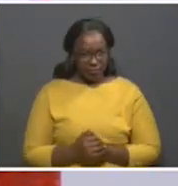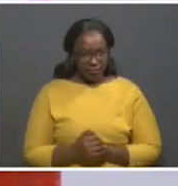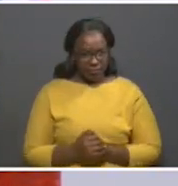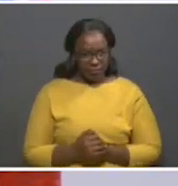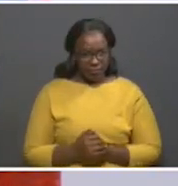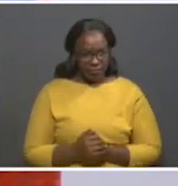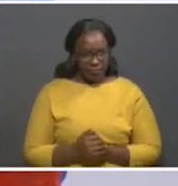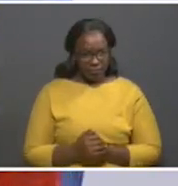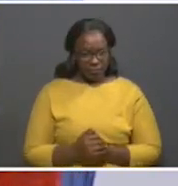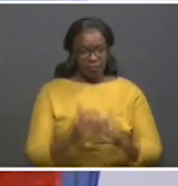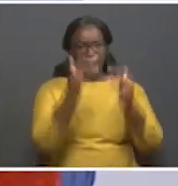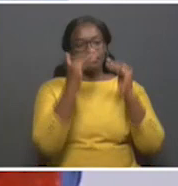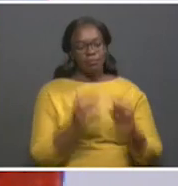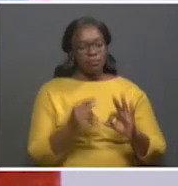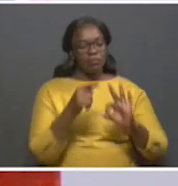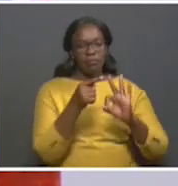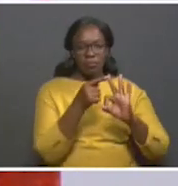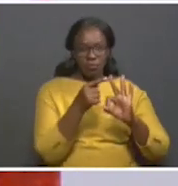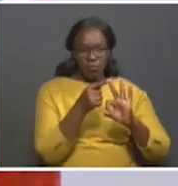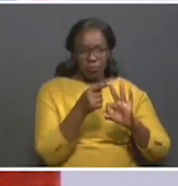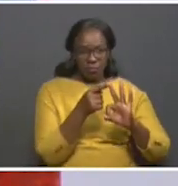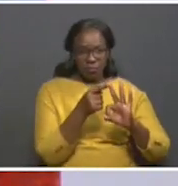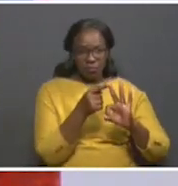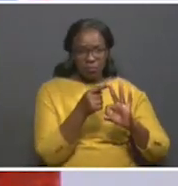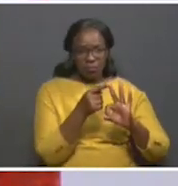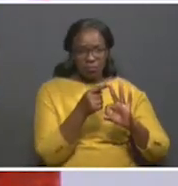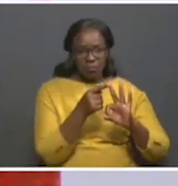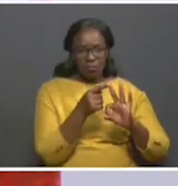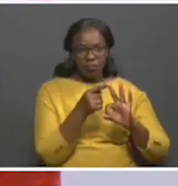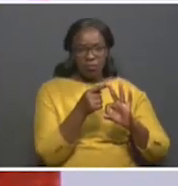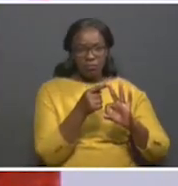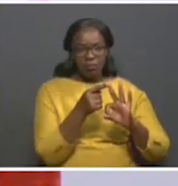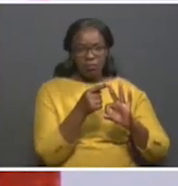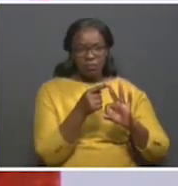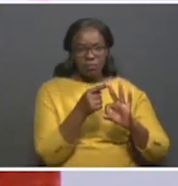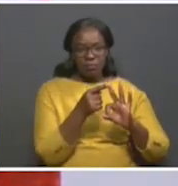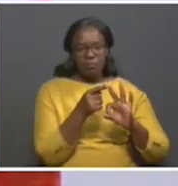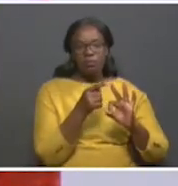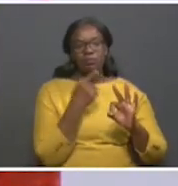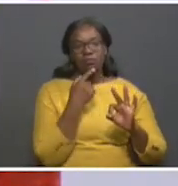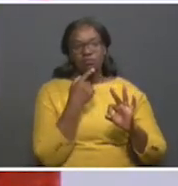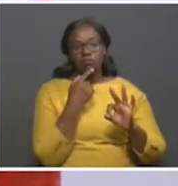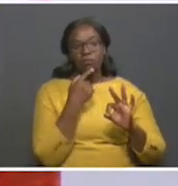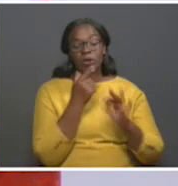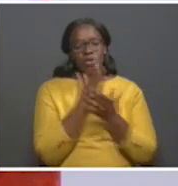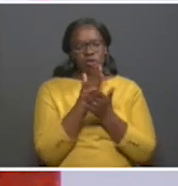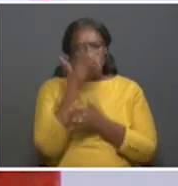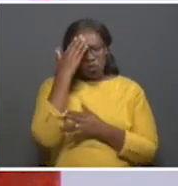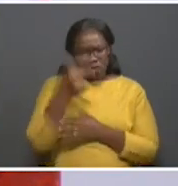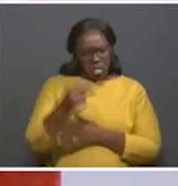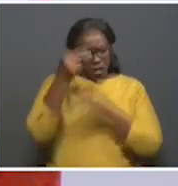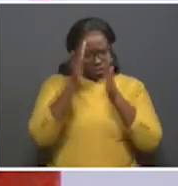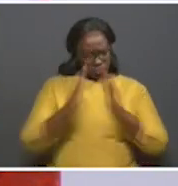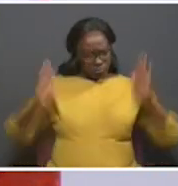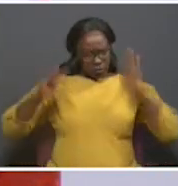Then the other thing under the priestly code that we need to know is, Since the high priest of the